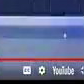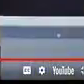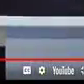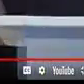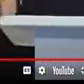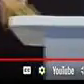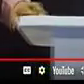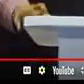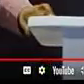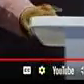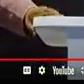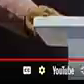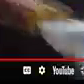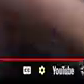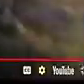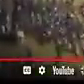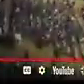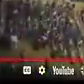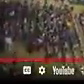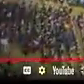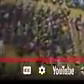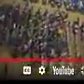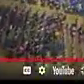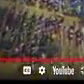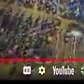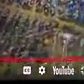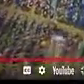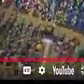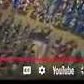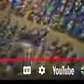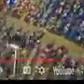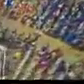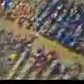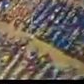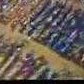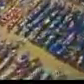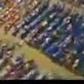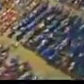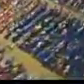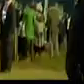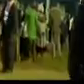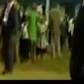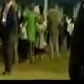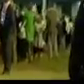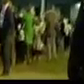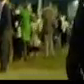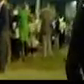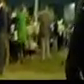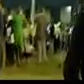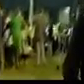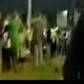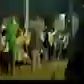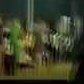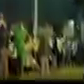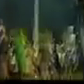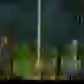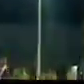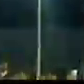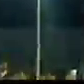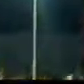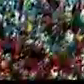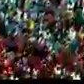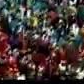I welcome you to this great crusade. Today is the day for your